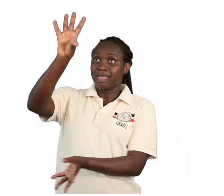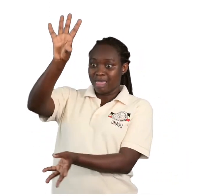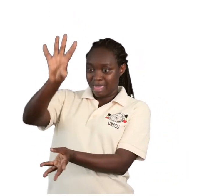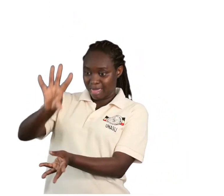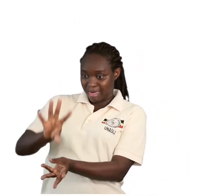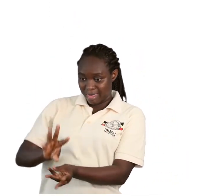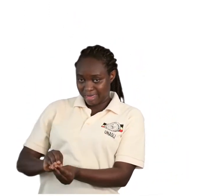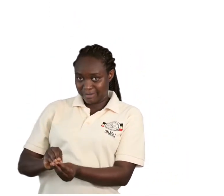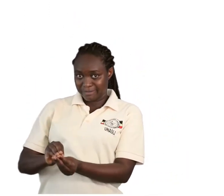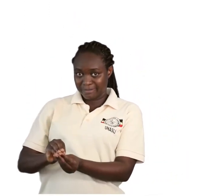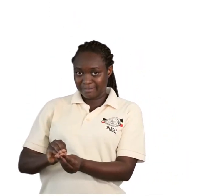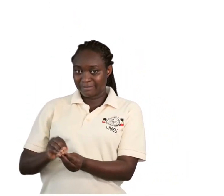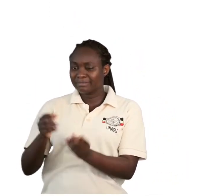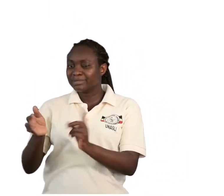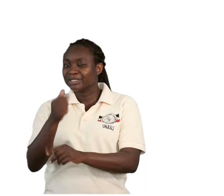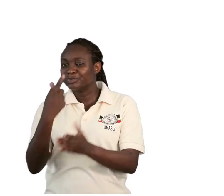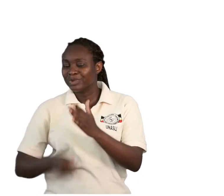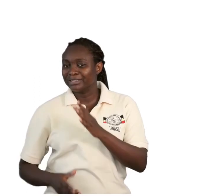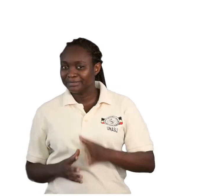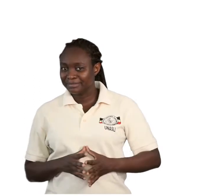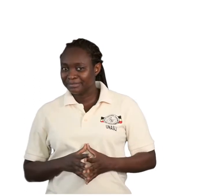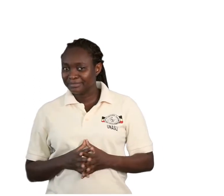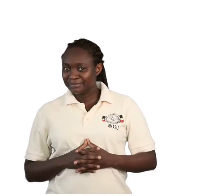Yes. So what have you got?